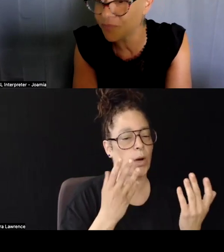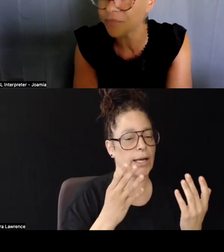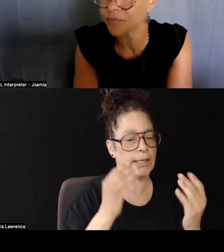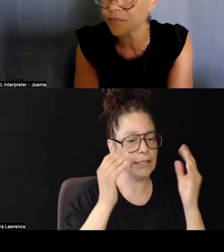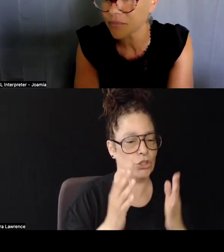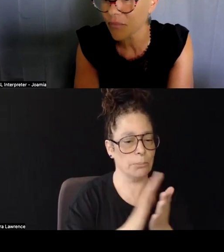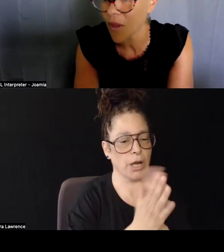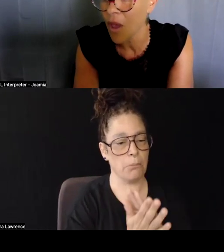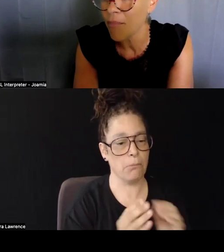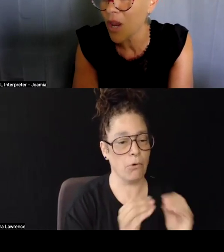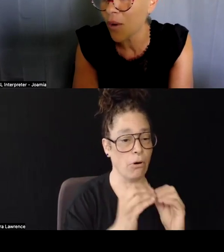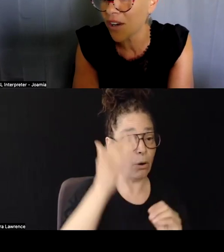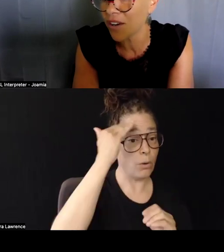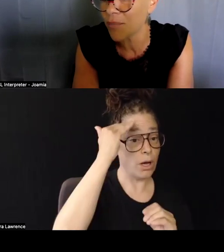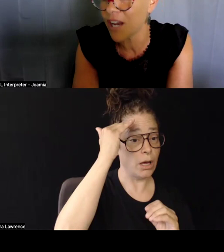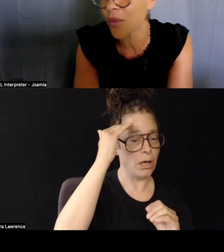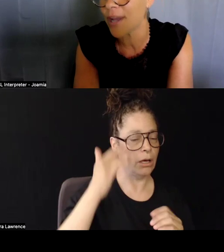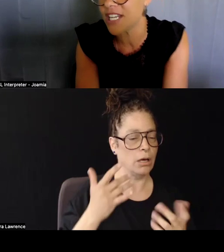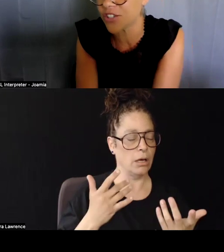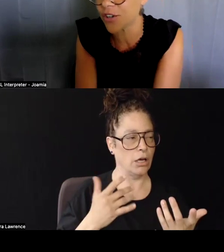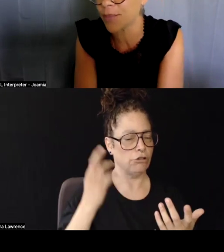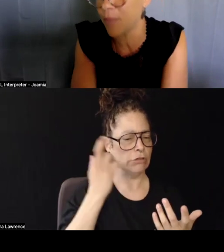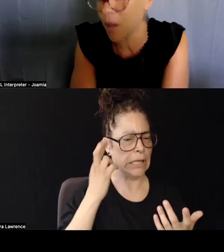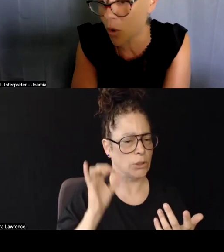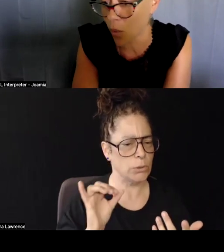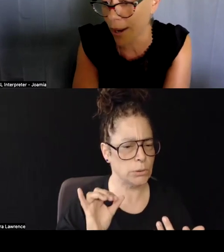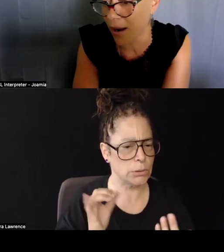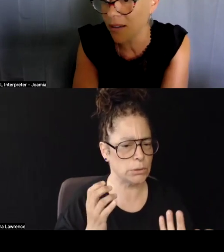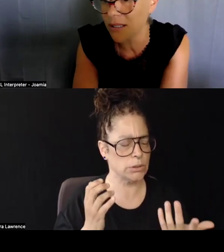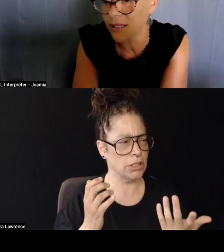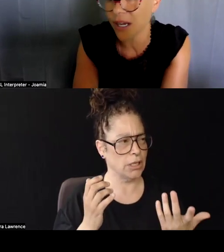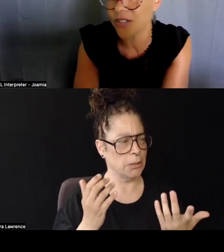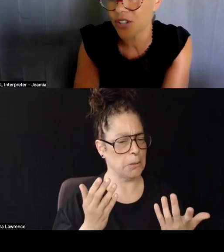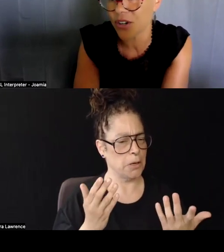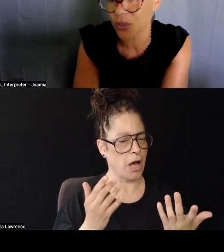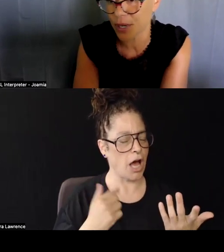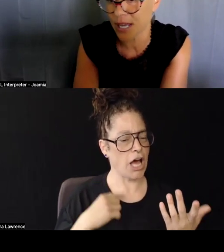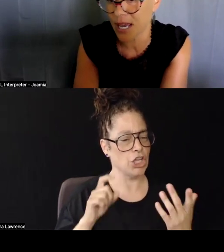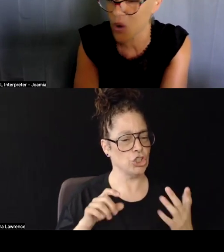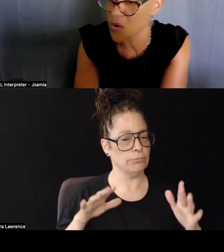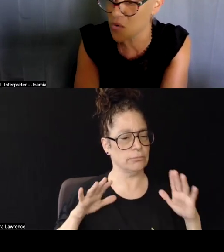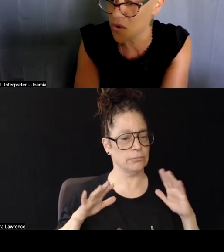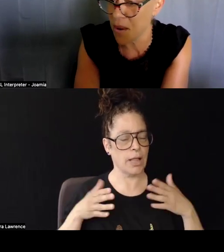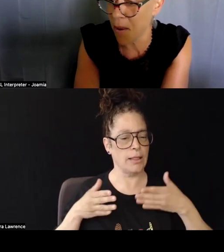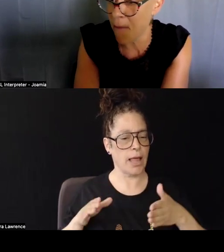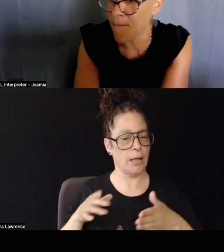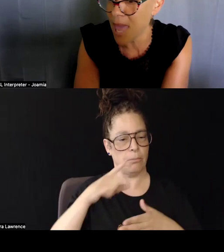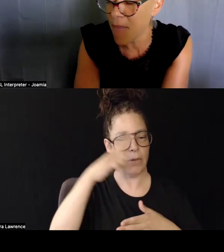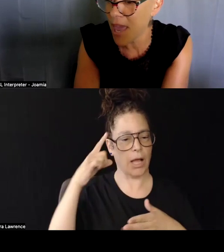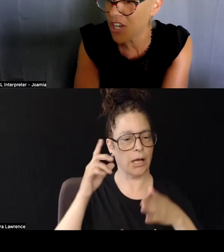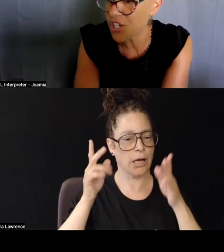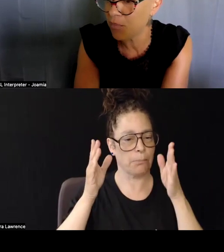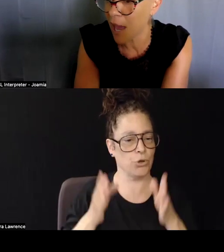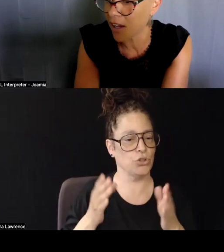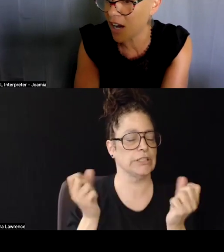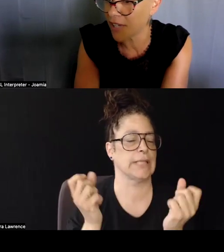about. Many of the white teachers are becoming more aware and starting to realize, oh,